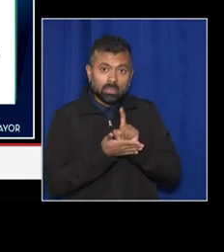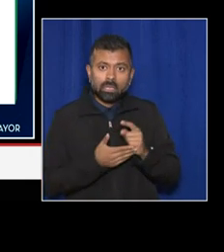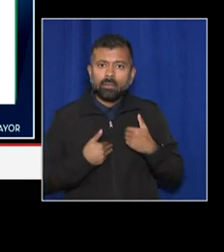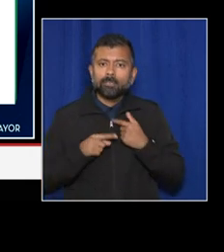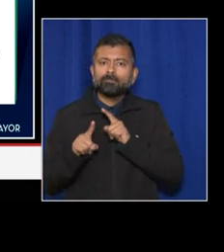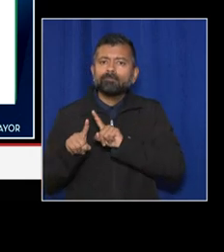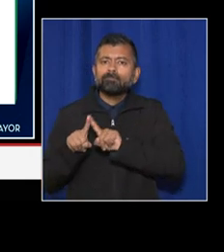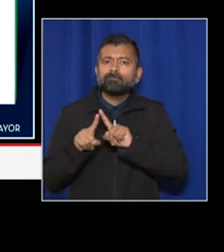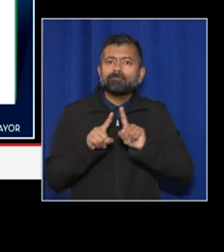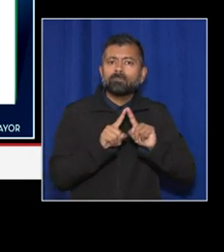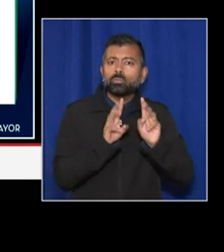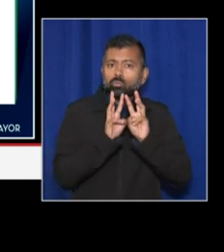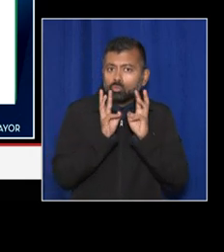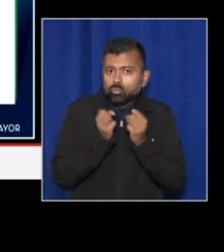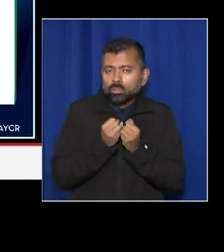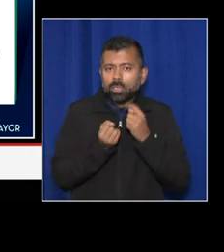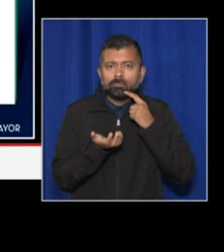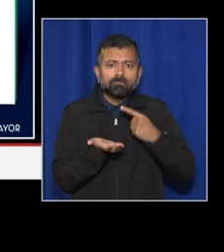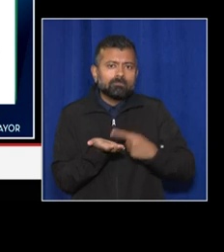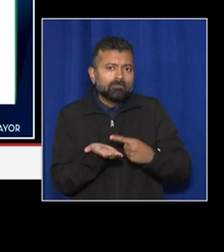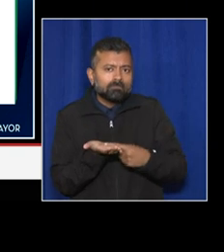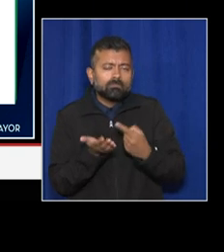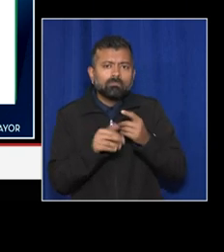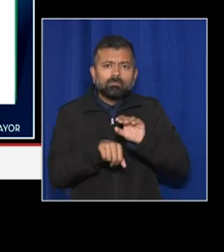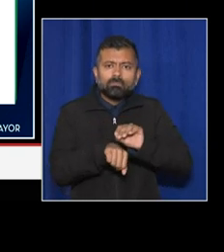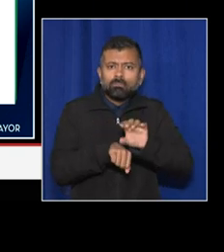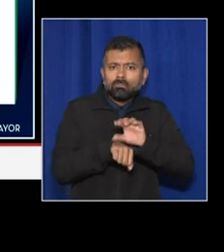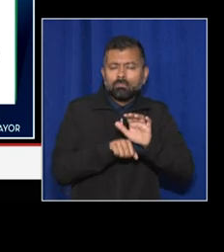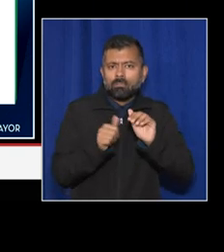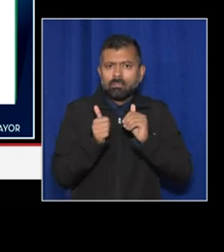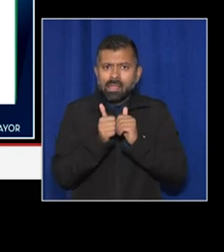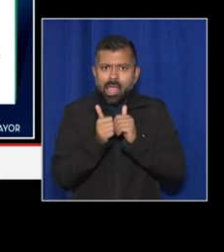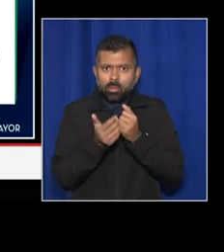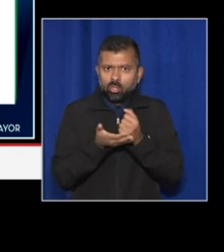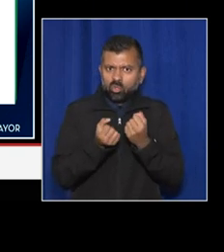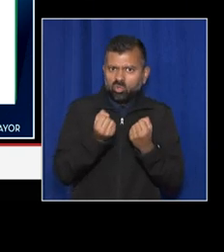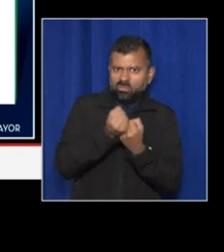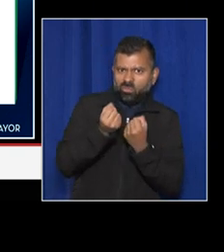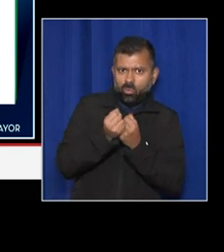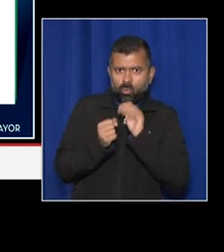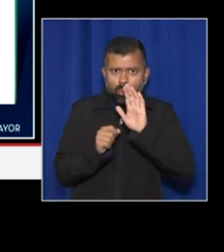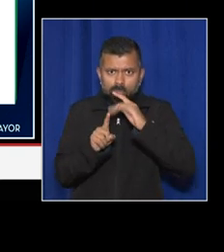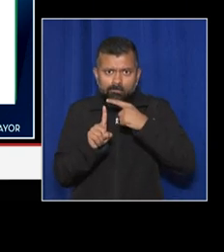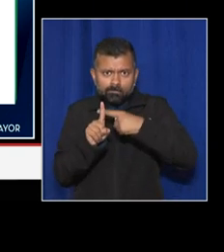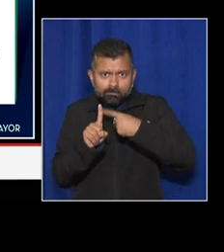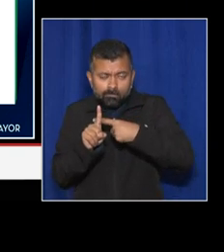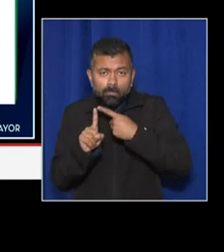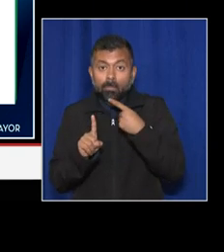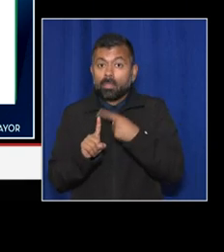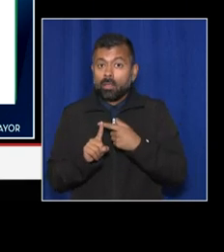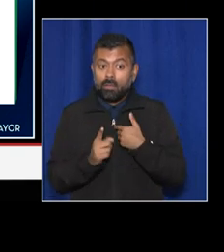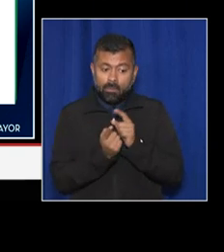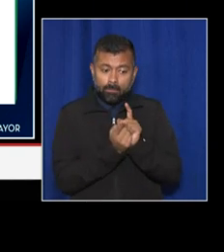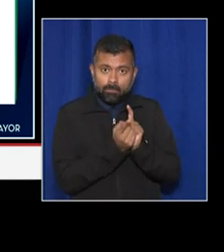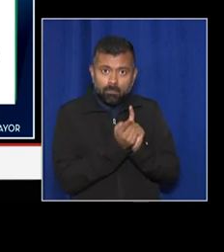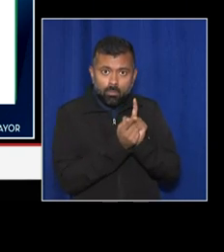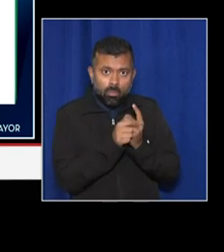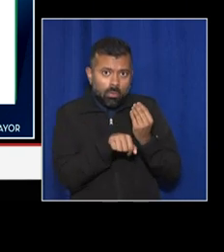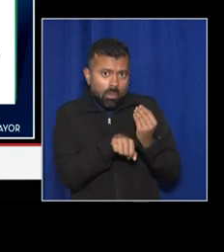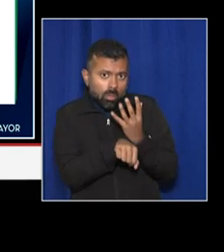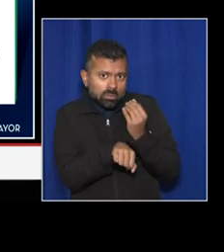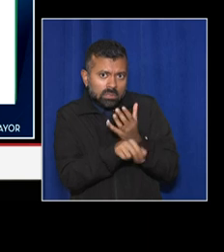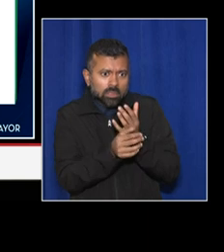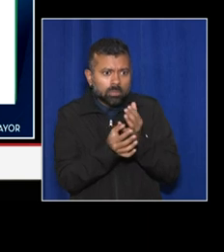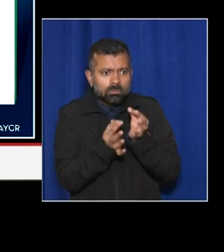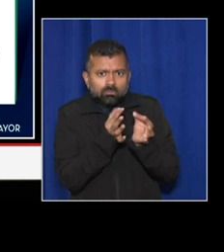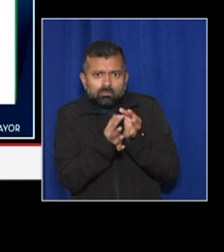can also get a one-on-one appointment with a foreclosure prevention specialist who can help outline a strategy to getting through the